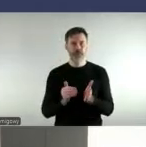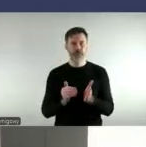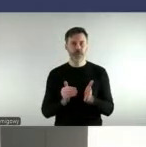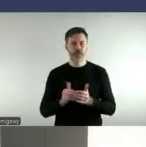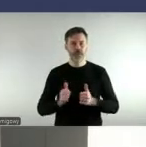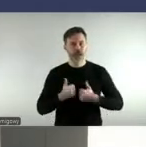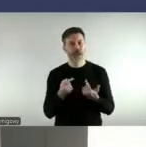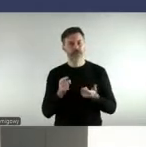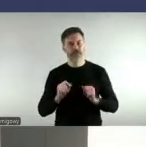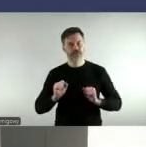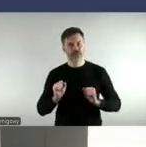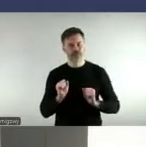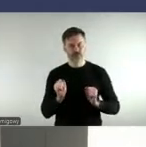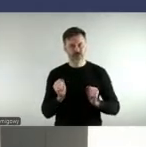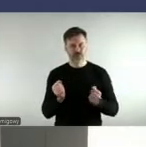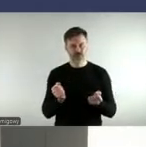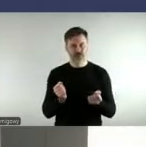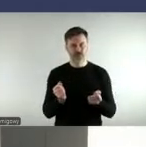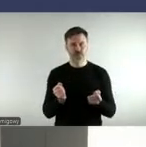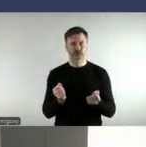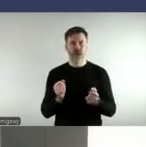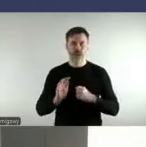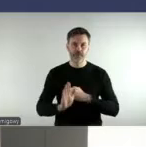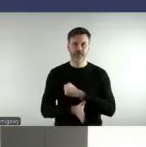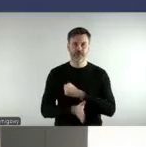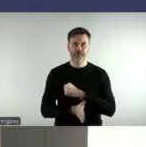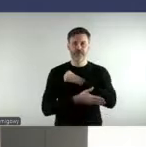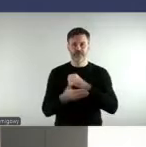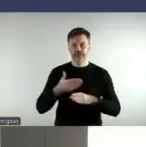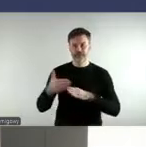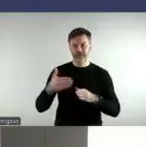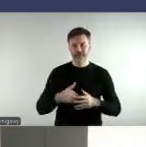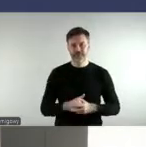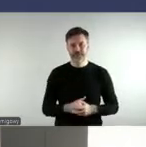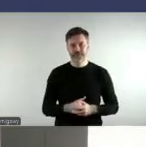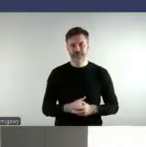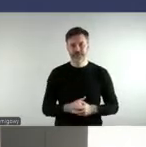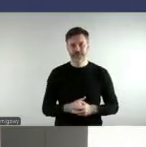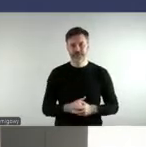with the new elements that will be necessary to support activities.